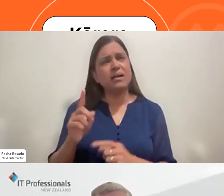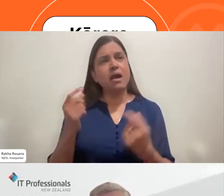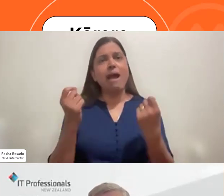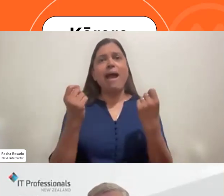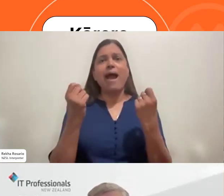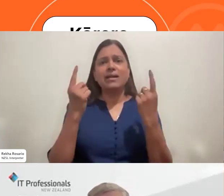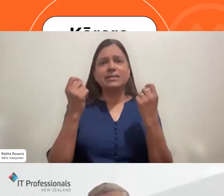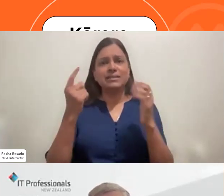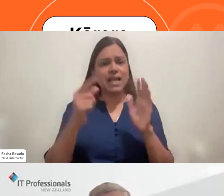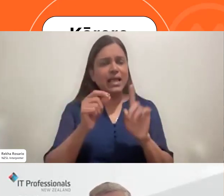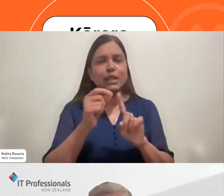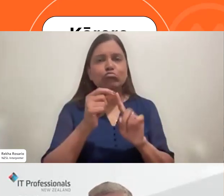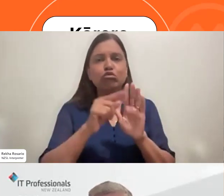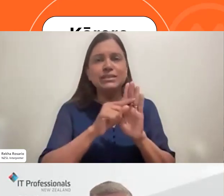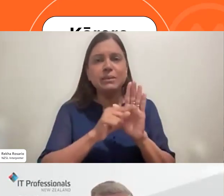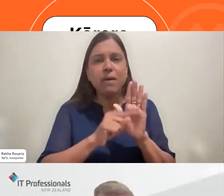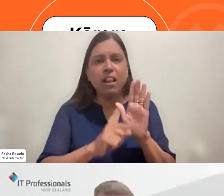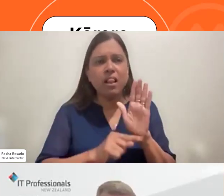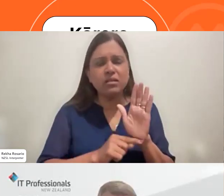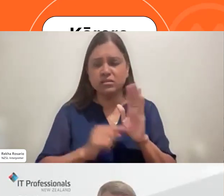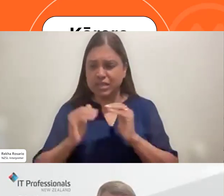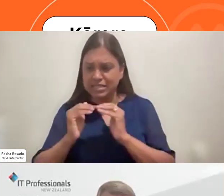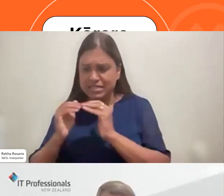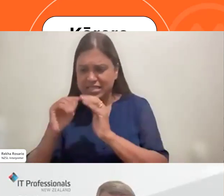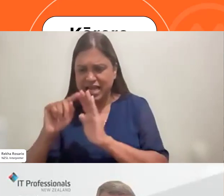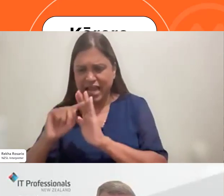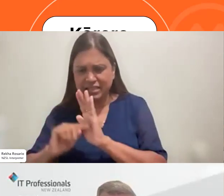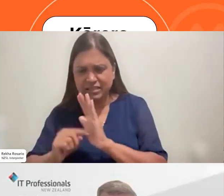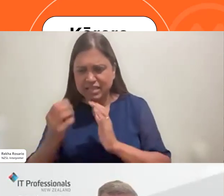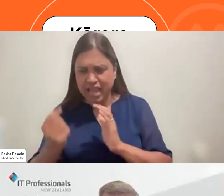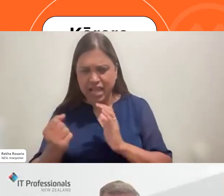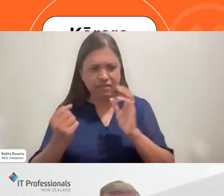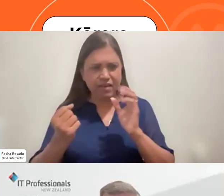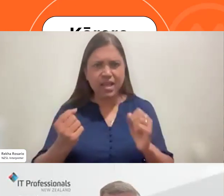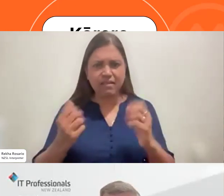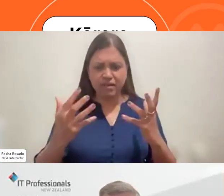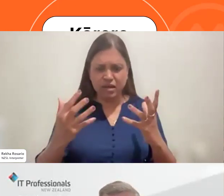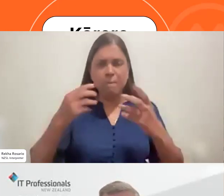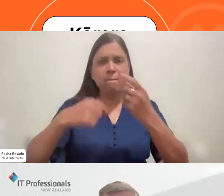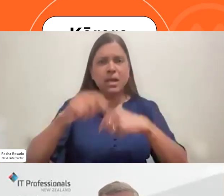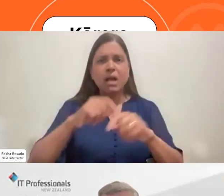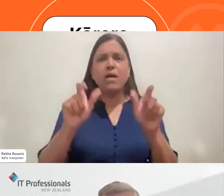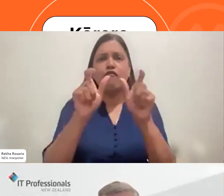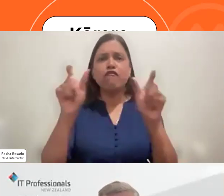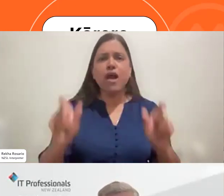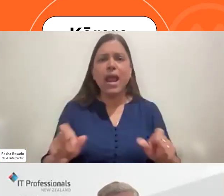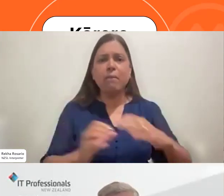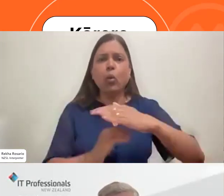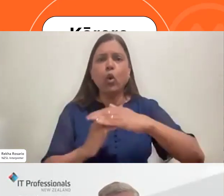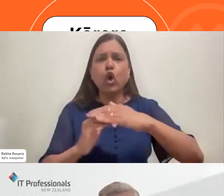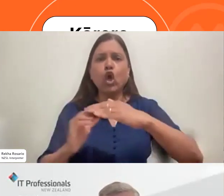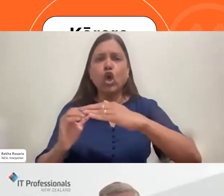the standards in place into a more of a framework where people are creating a digital future that works